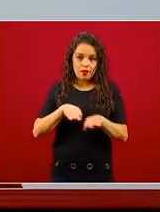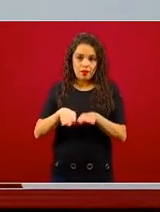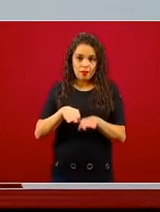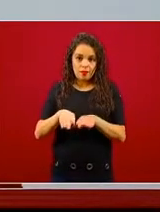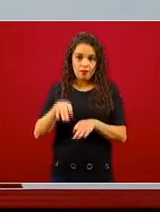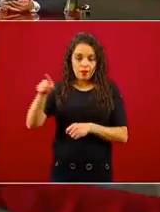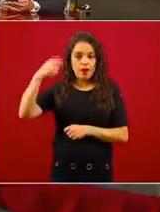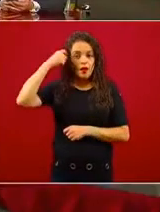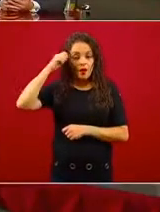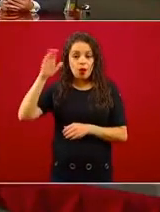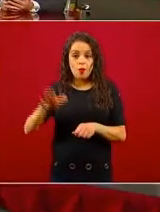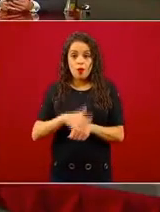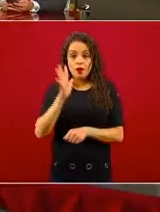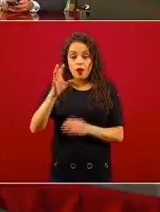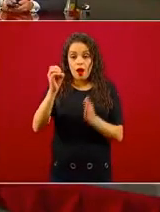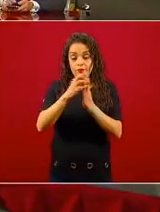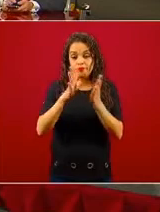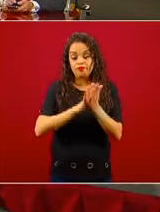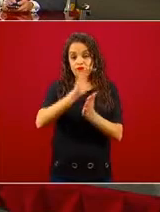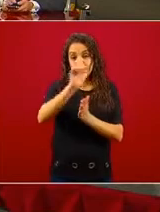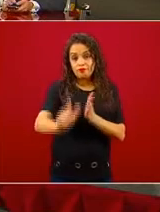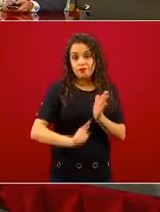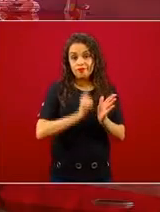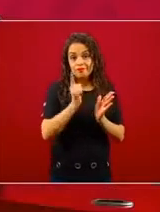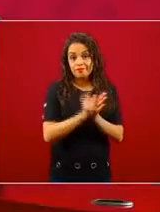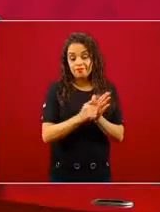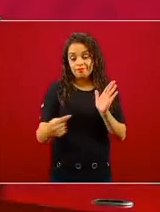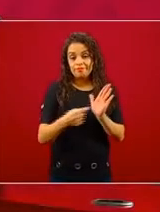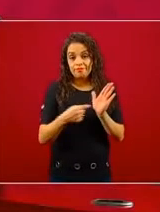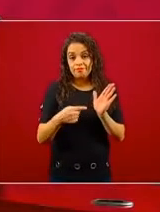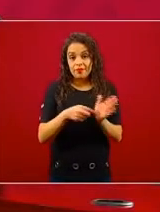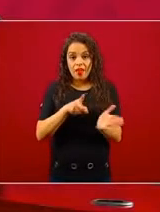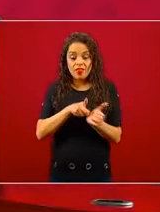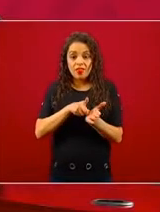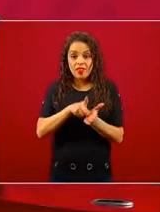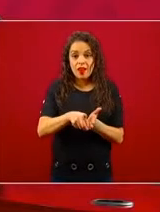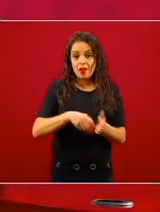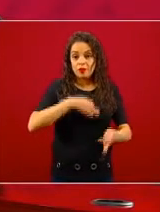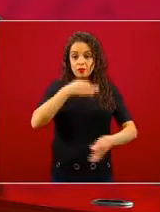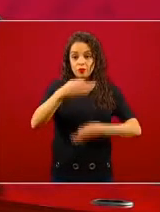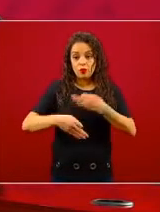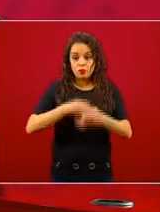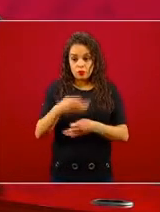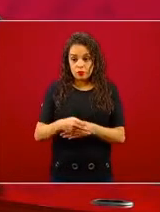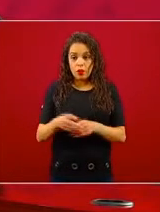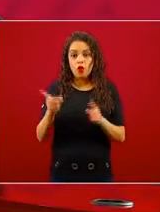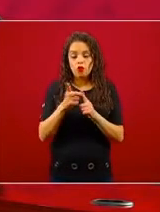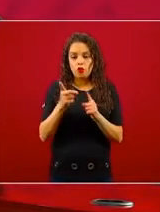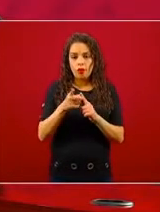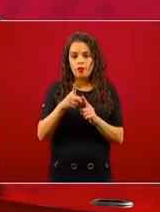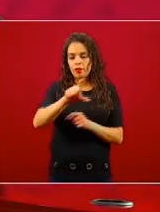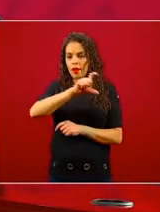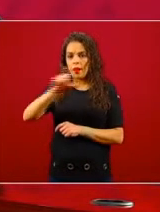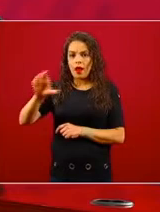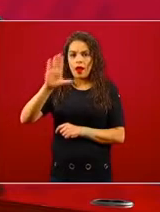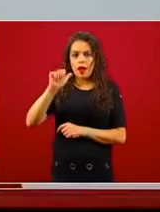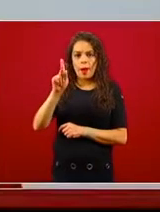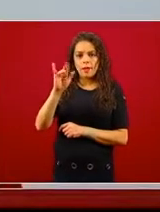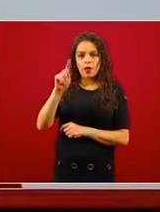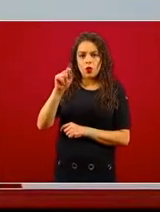Respect the rights of your domestic workers. Those rights today are enshrined in the law.